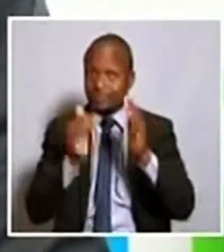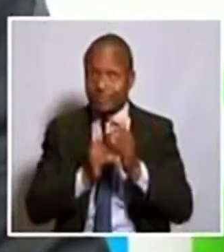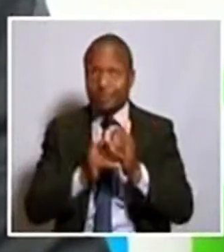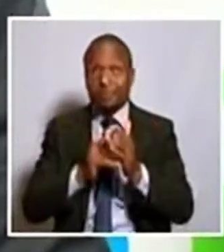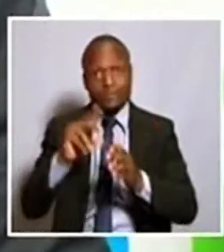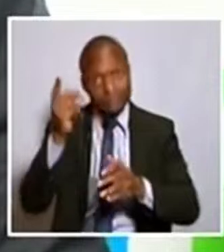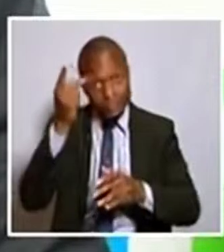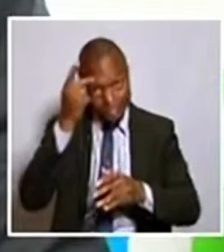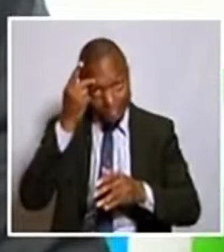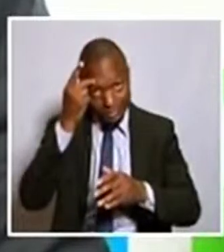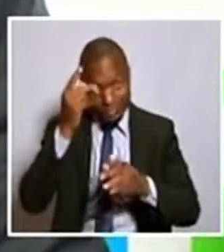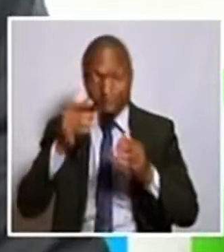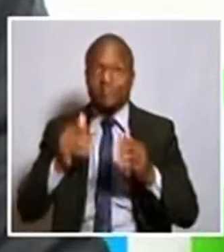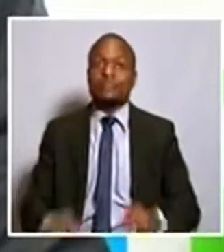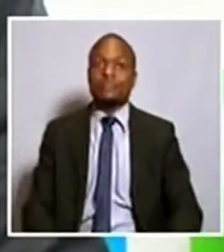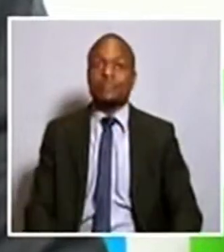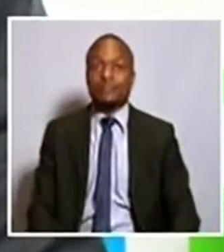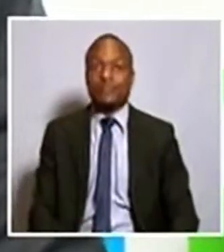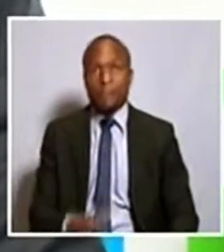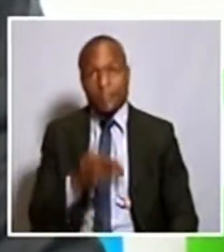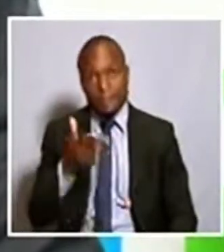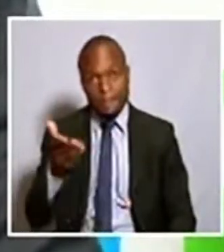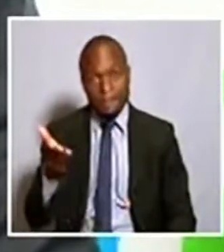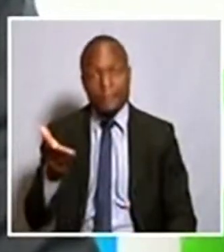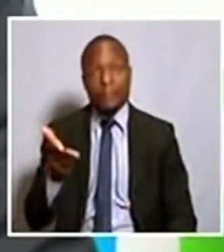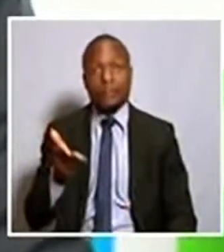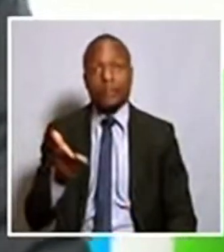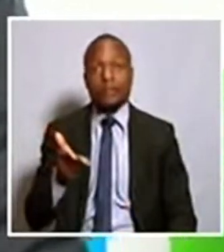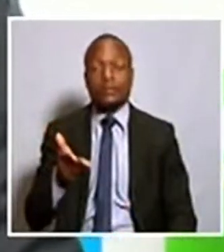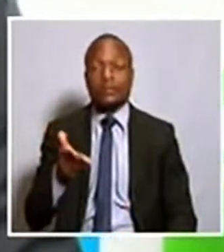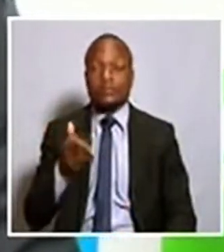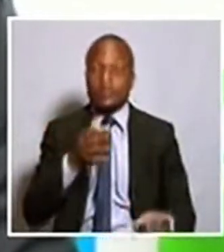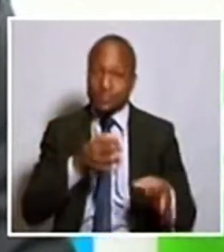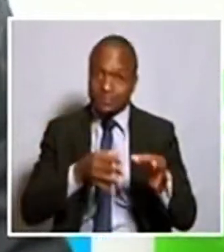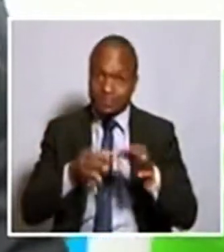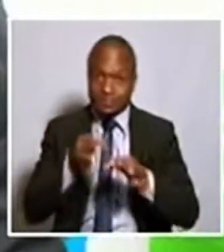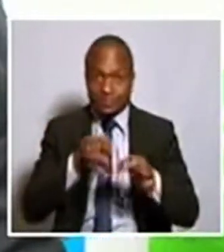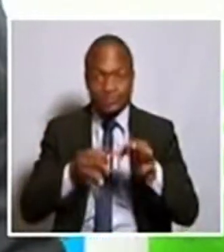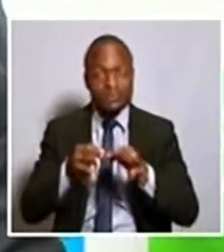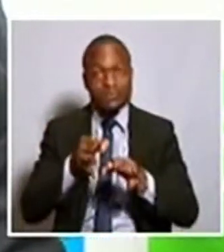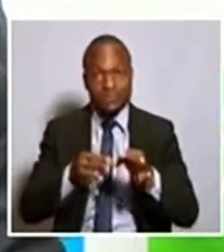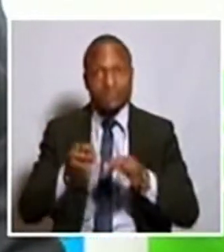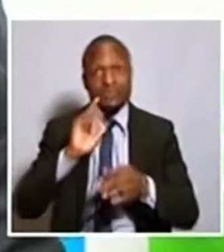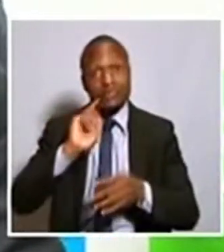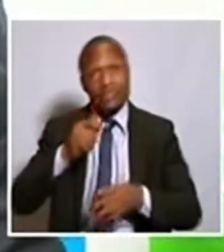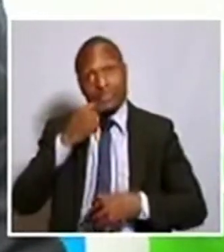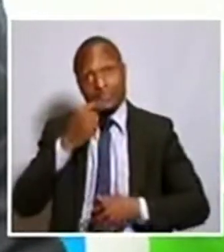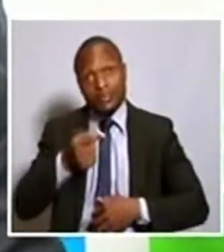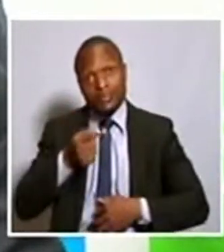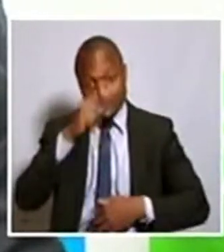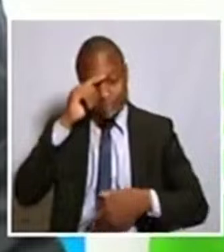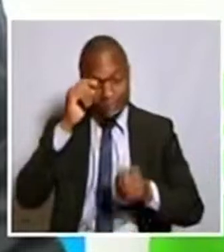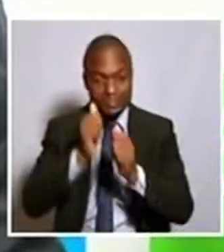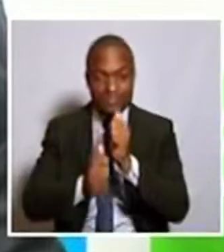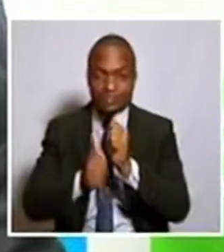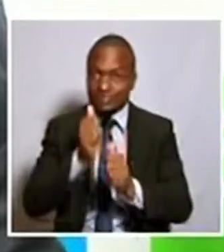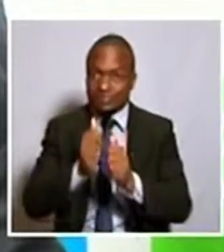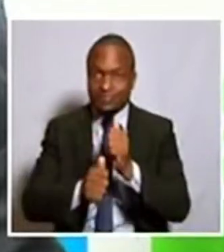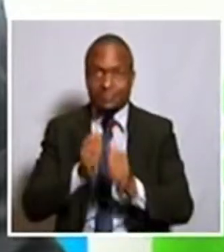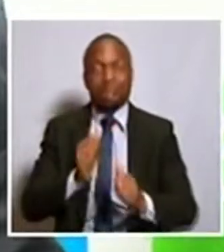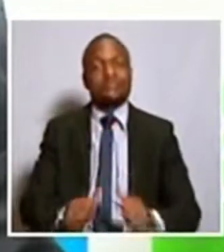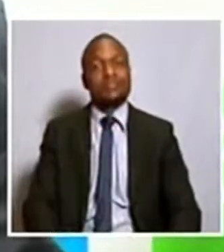Posent. I think in your preamble, you almost preempted what I should have said, because the